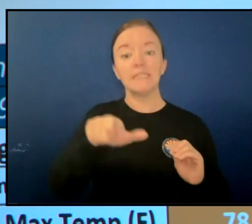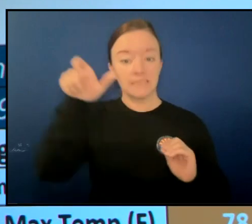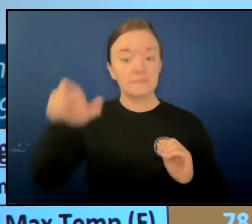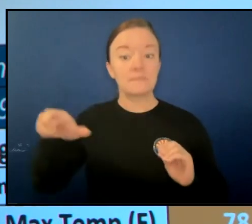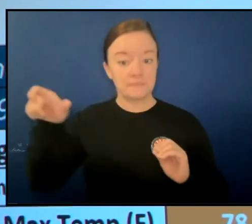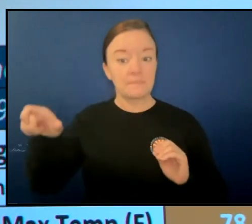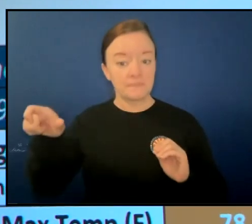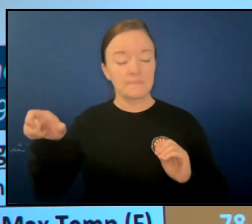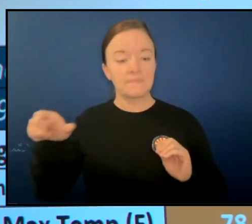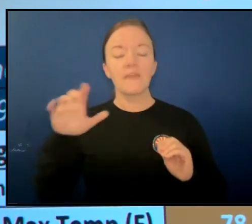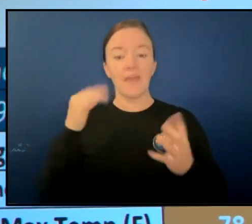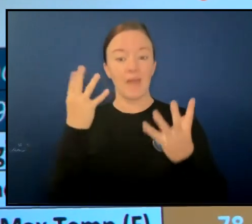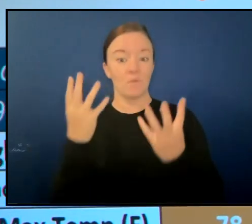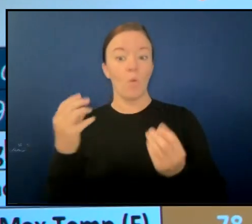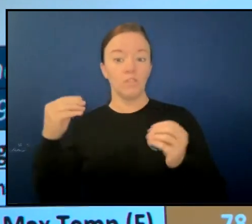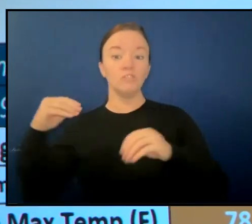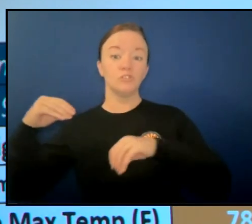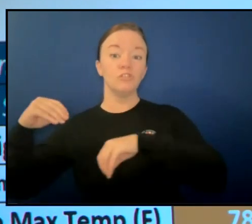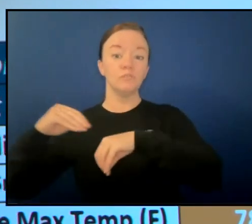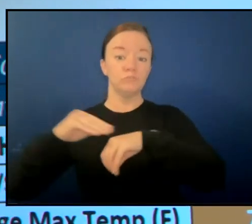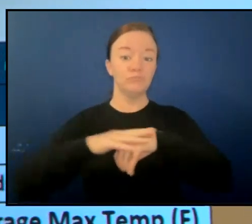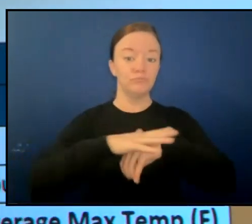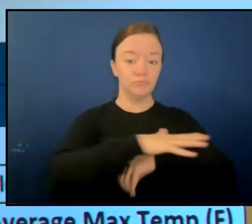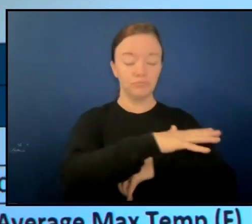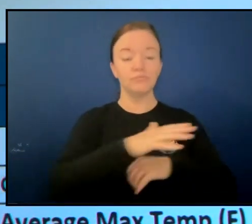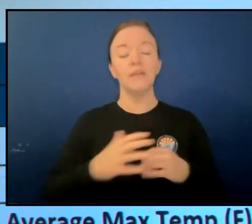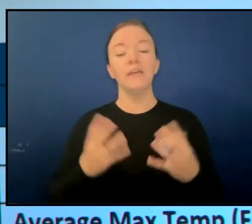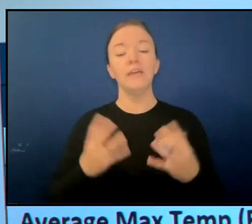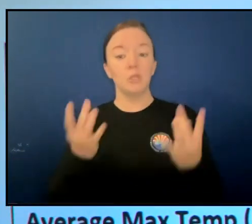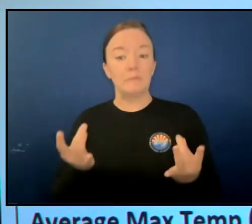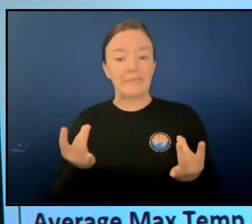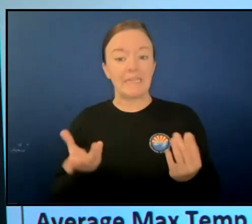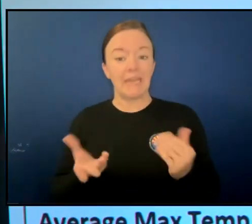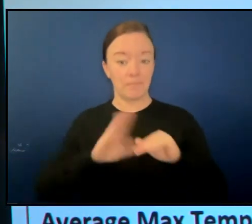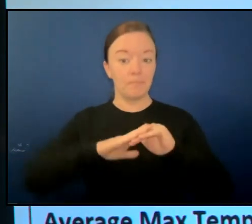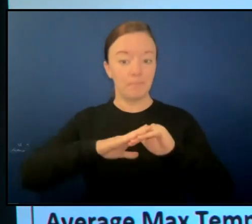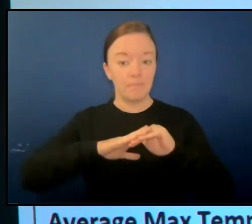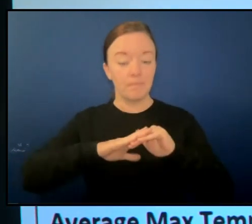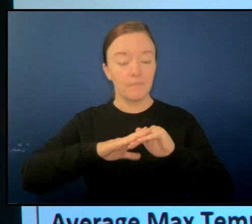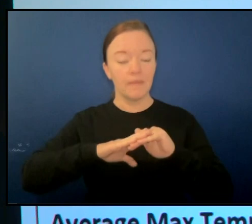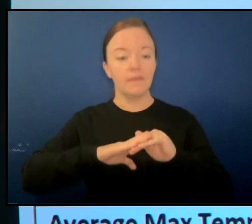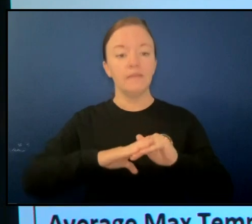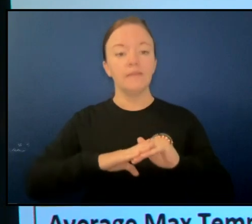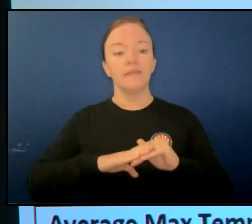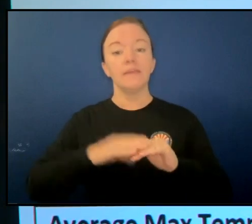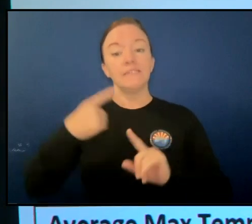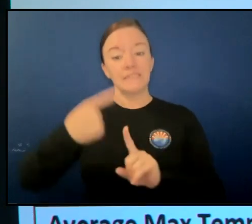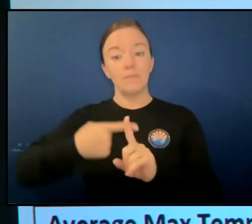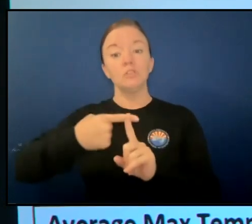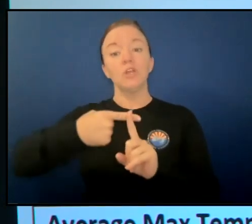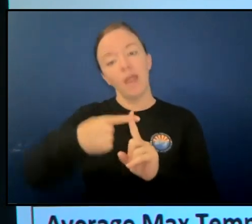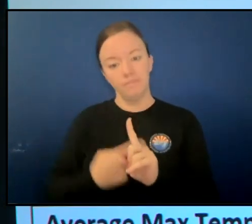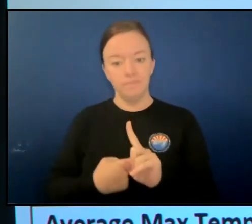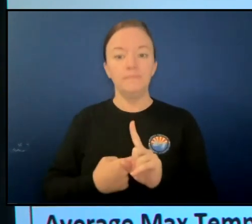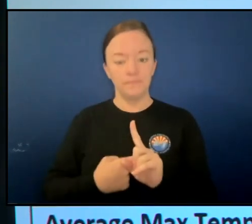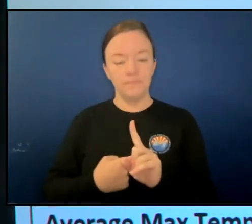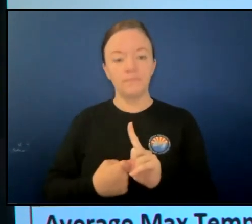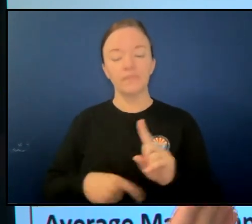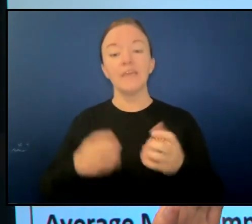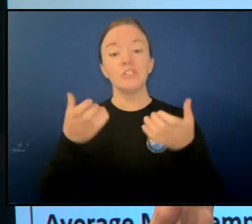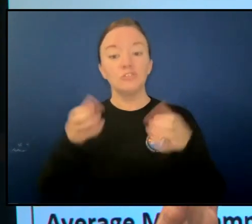having that moisture push in. We're increasing our humidities over the fire. We're decreasing the temperatures. We're bringing a chance of showers